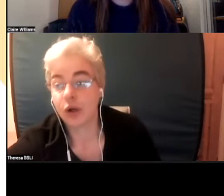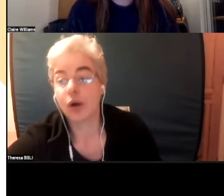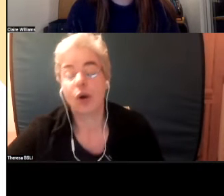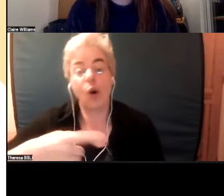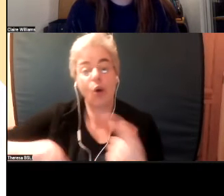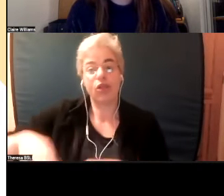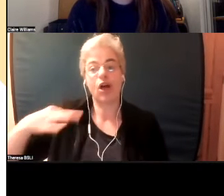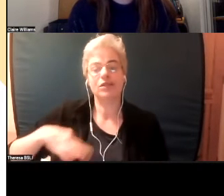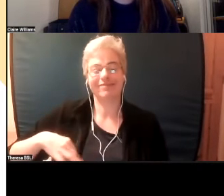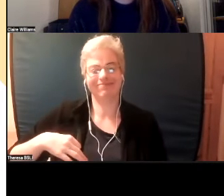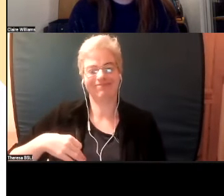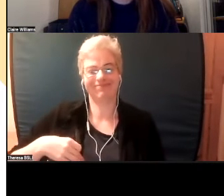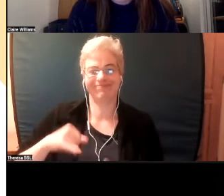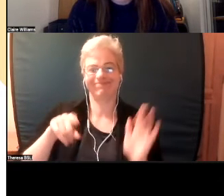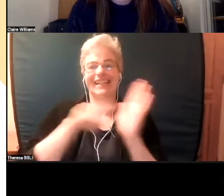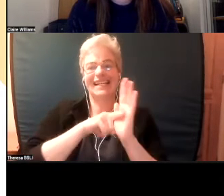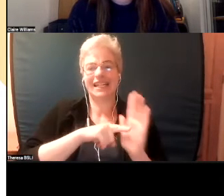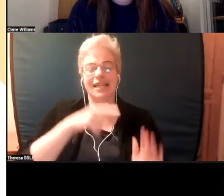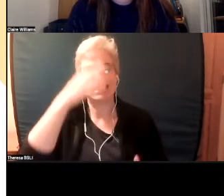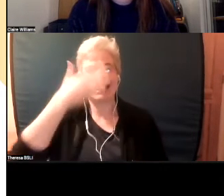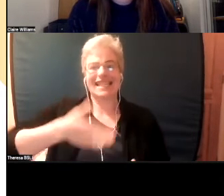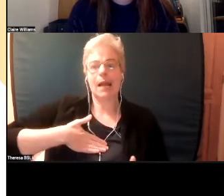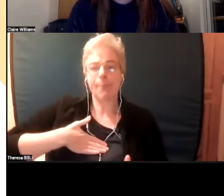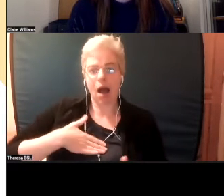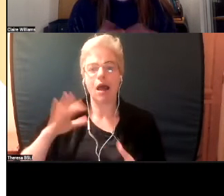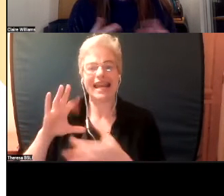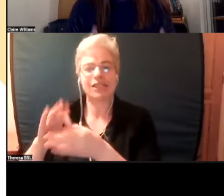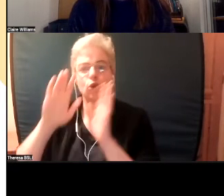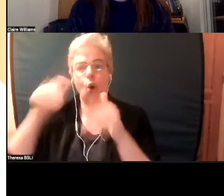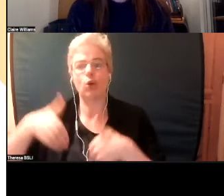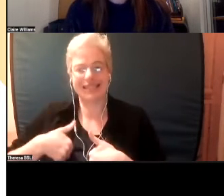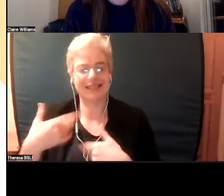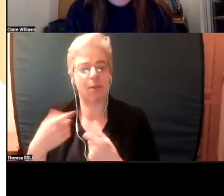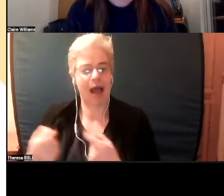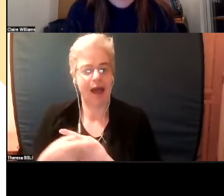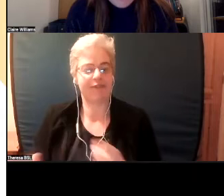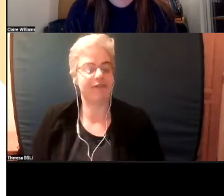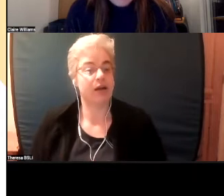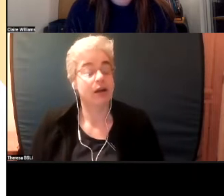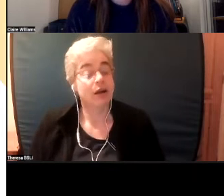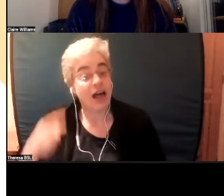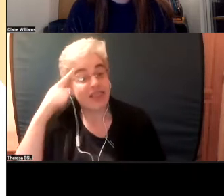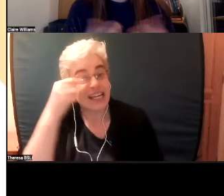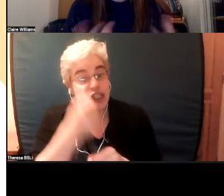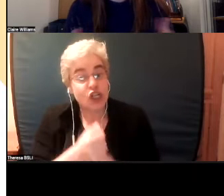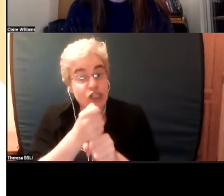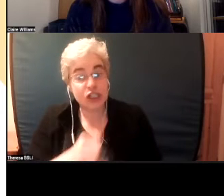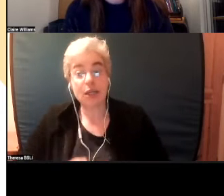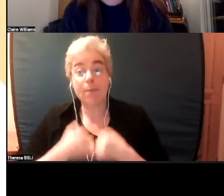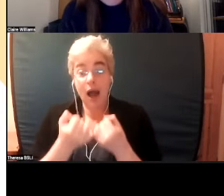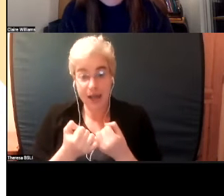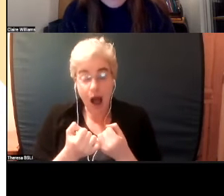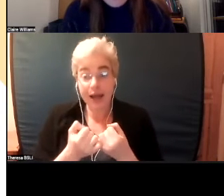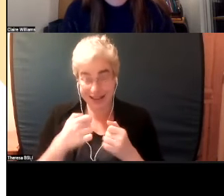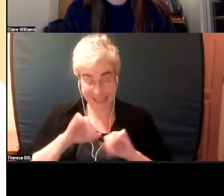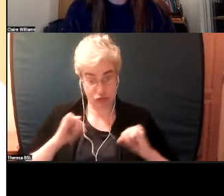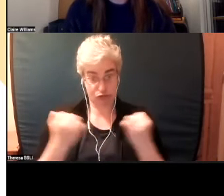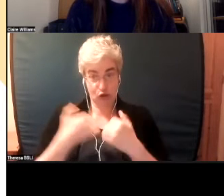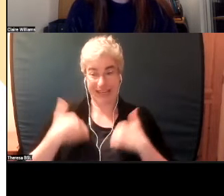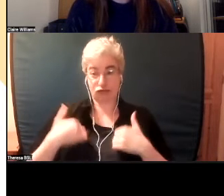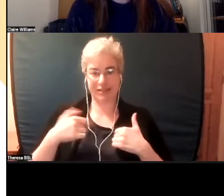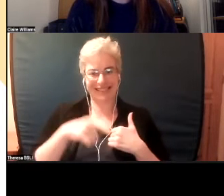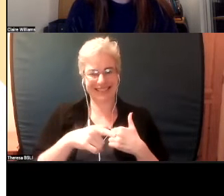the stigma associated with autism. And so churches, I think, being my own and this group's interest, are